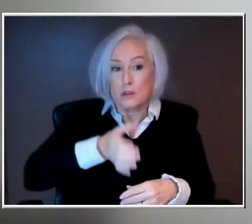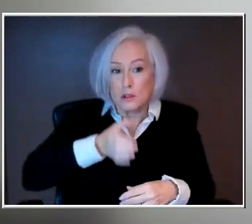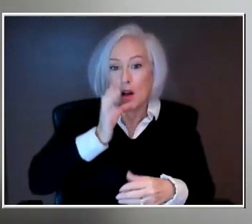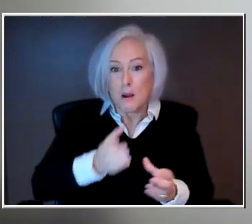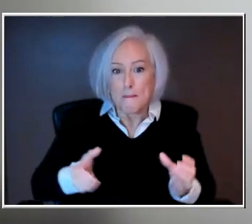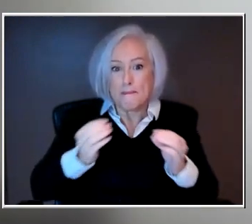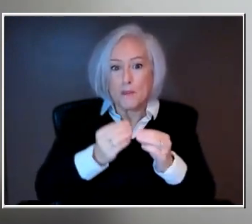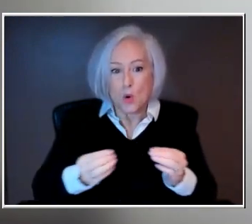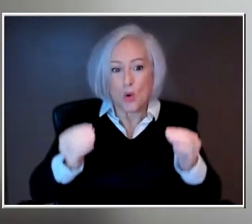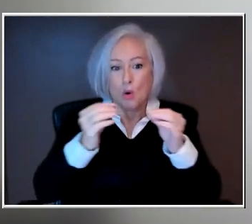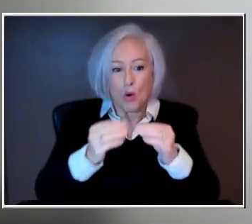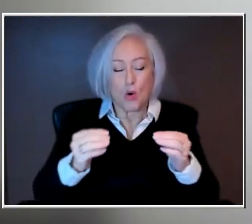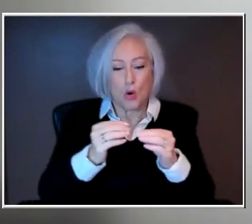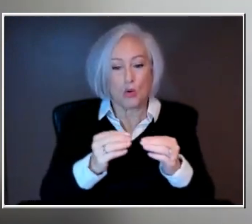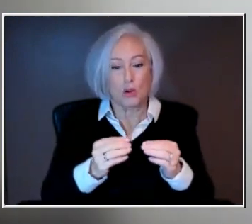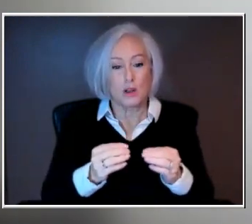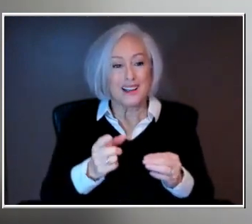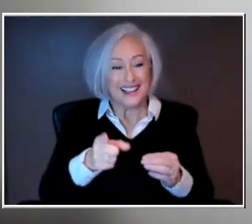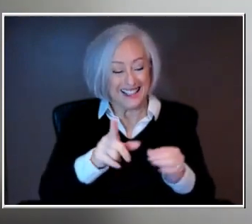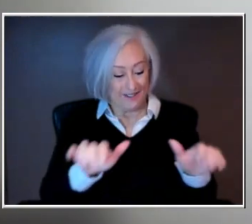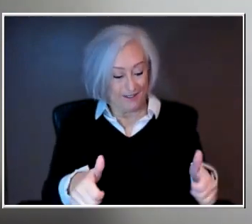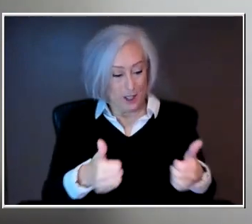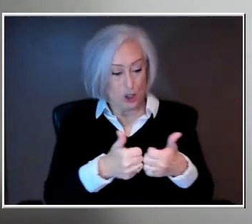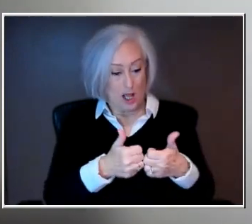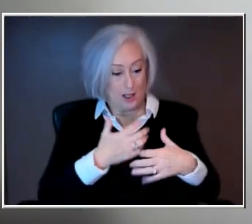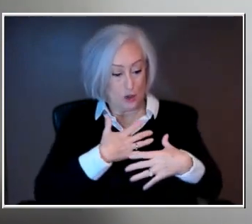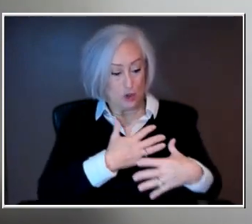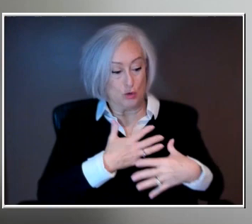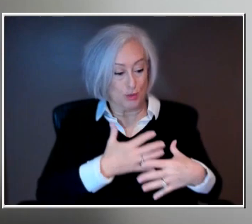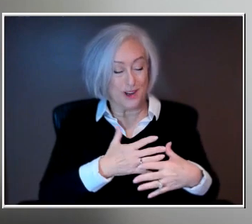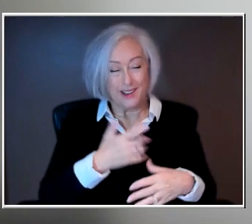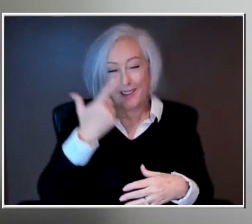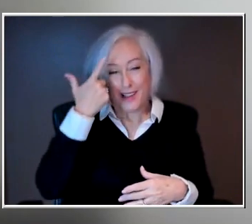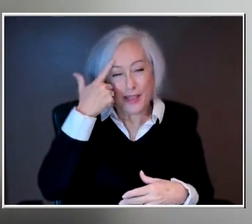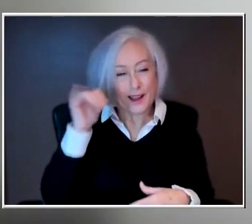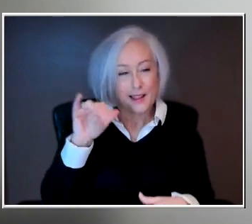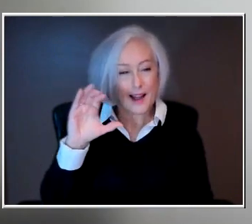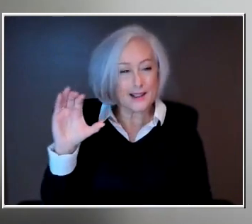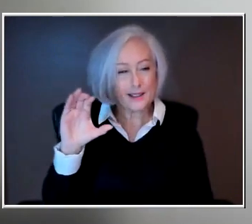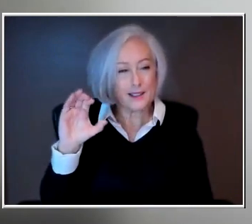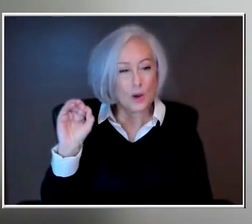then with like COPD, the harder you're working to breathe, the more